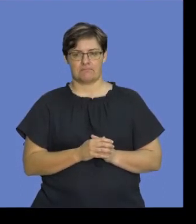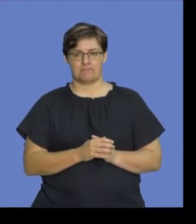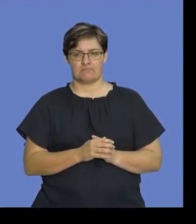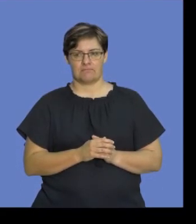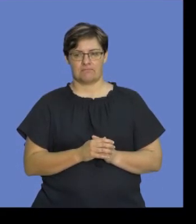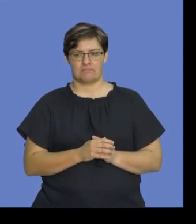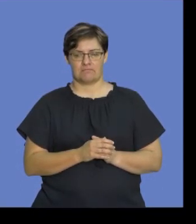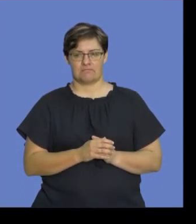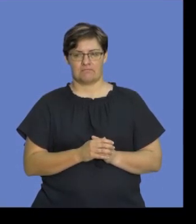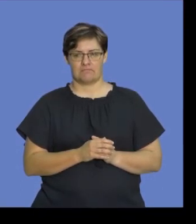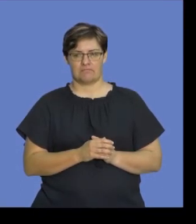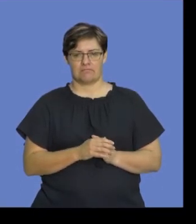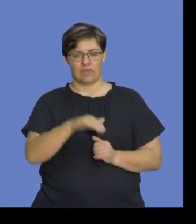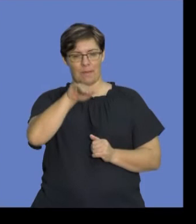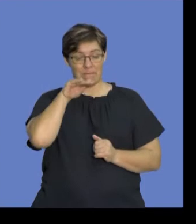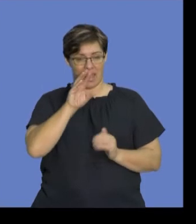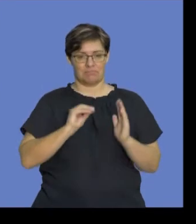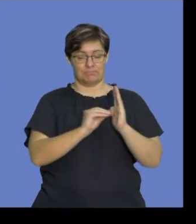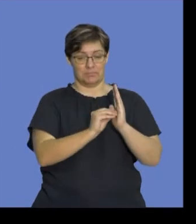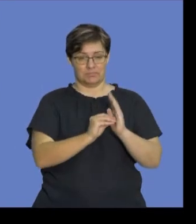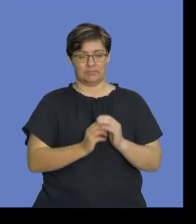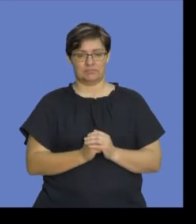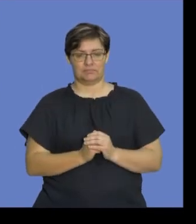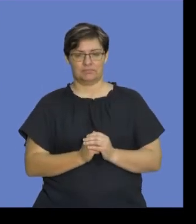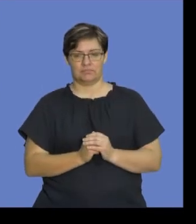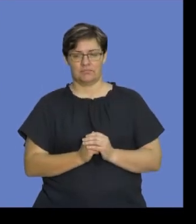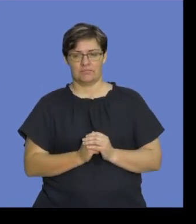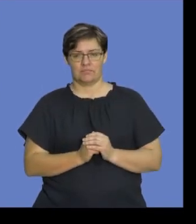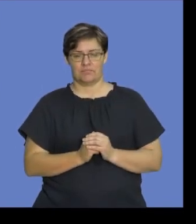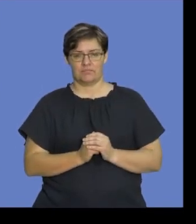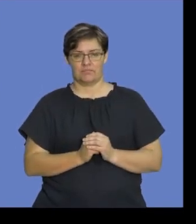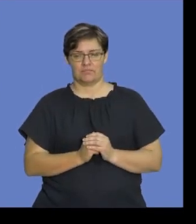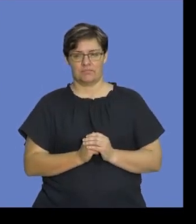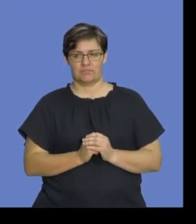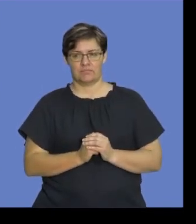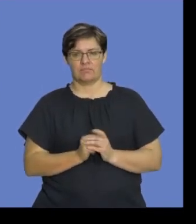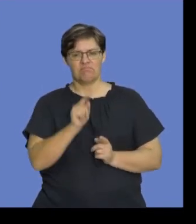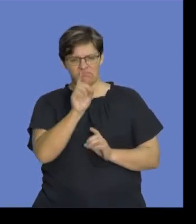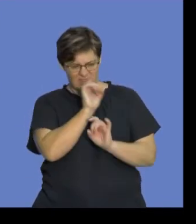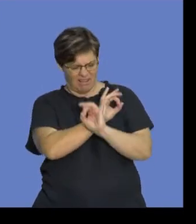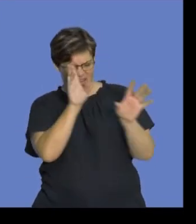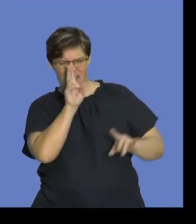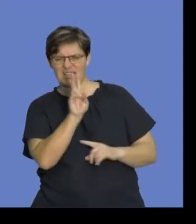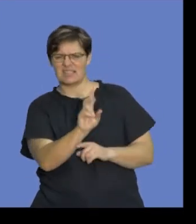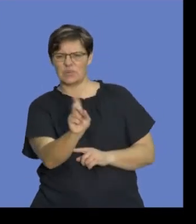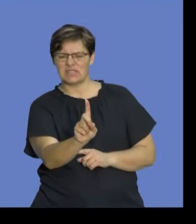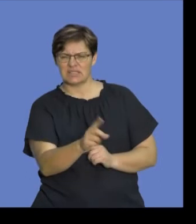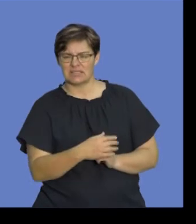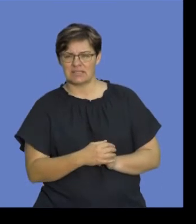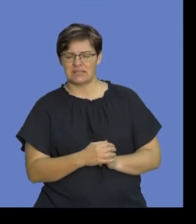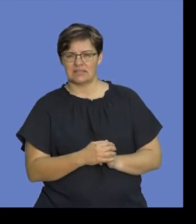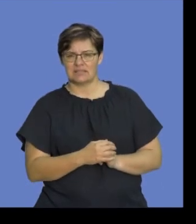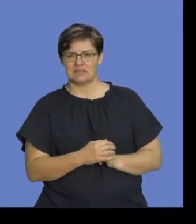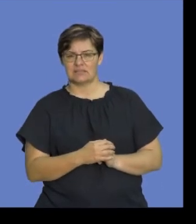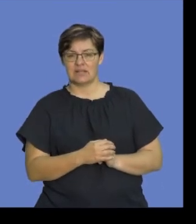Here goes. That's the bank entry of, and clearly you can see here that you